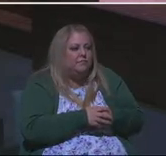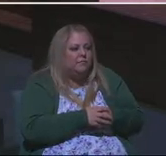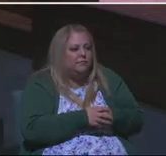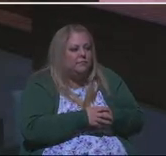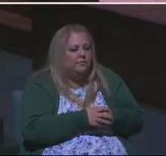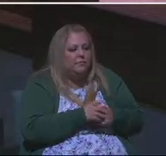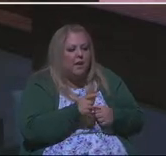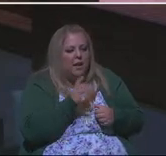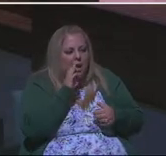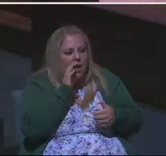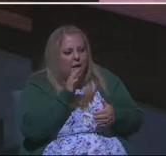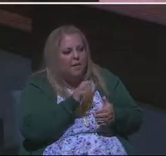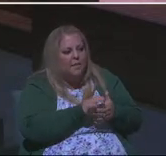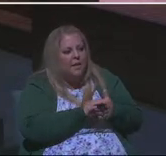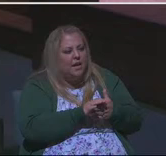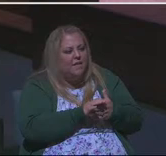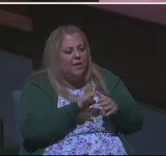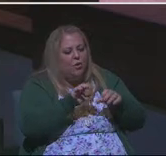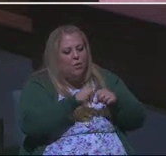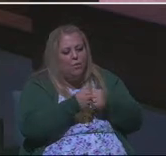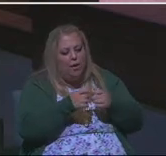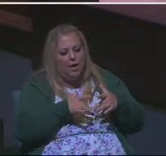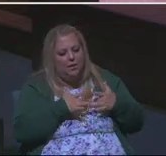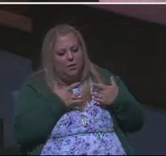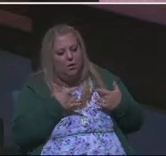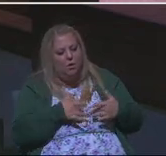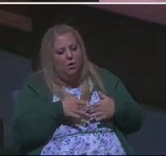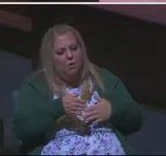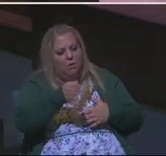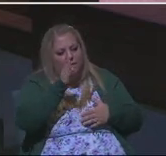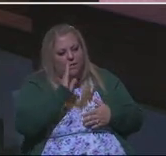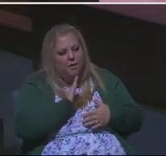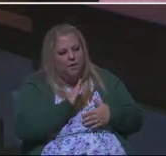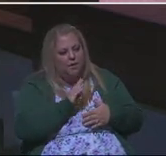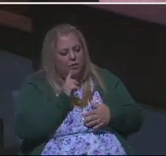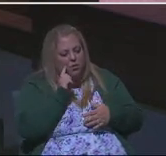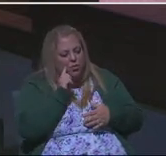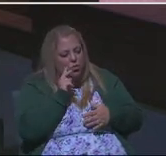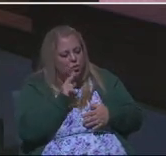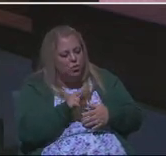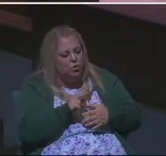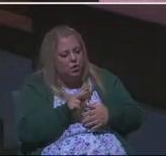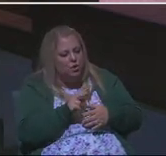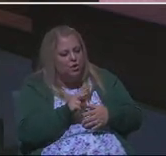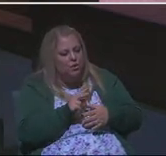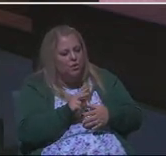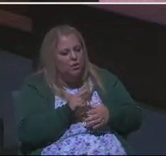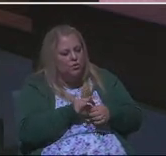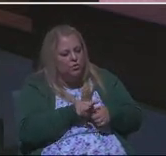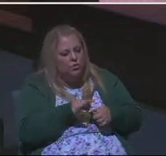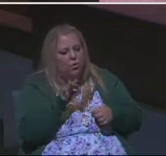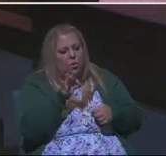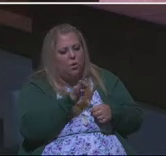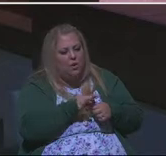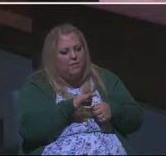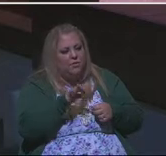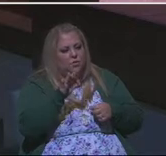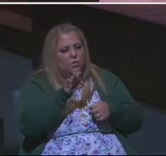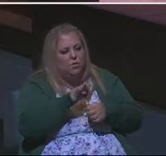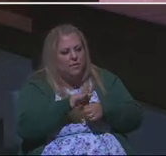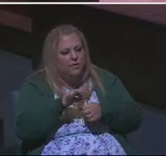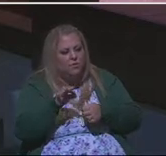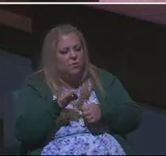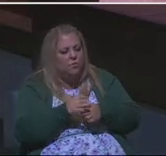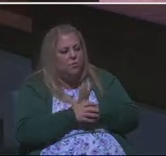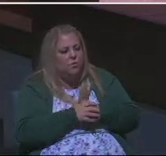And I believe it will break the heart of God to look at soul after soul after soul after